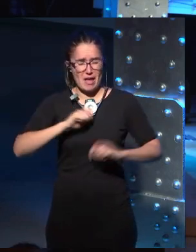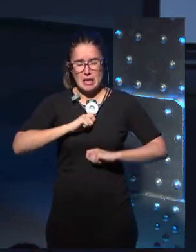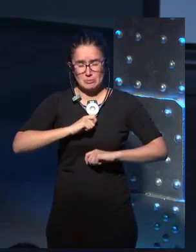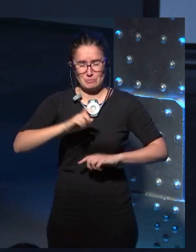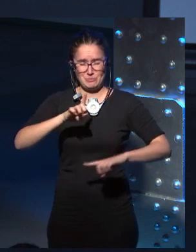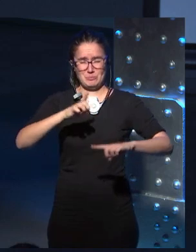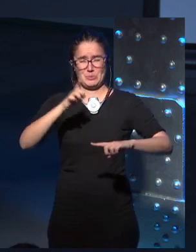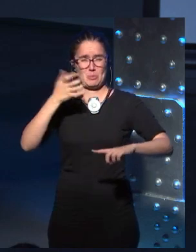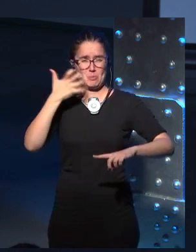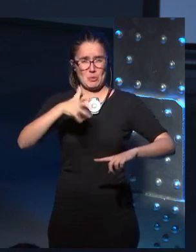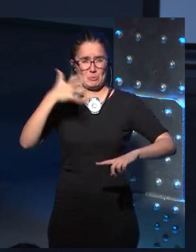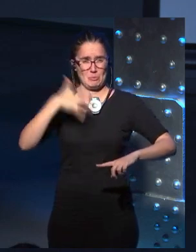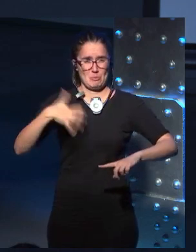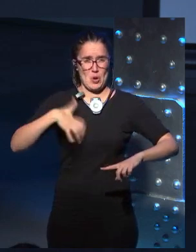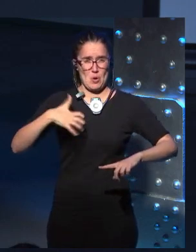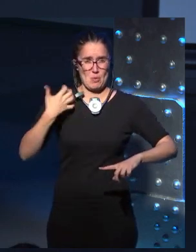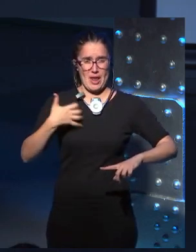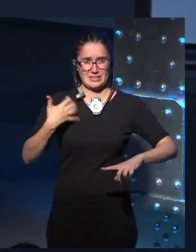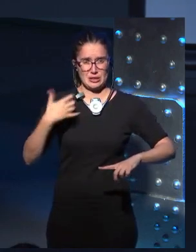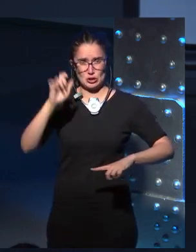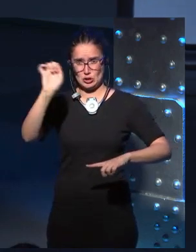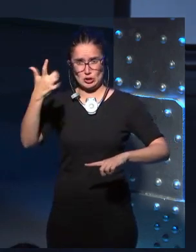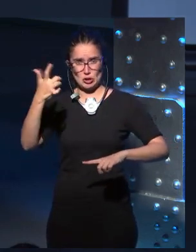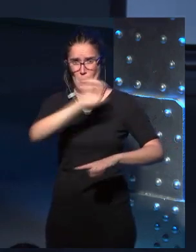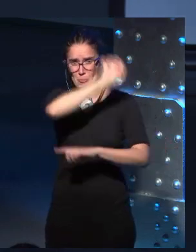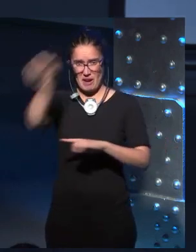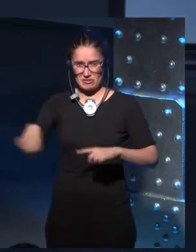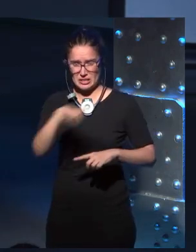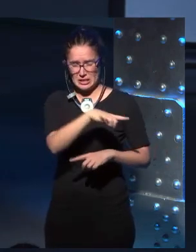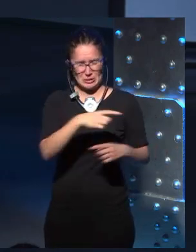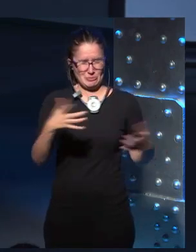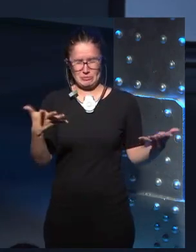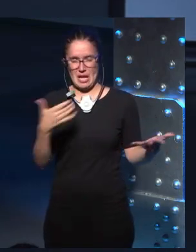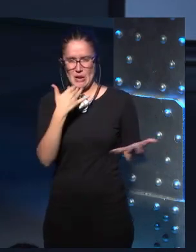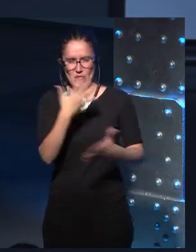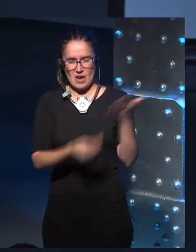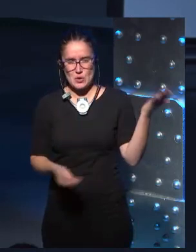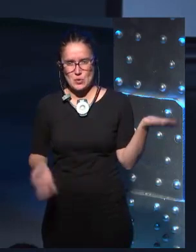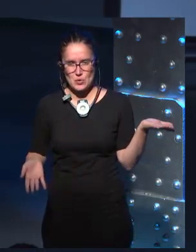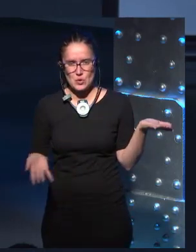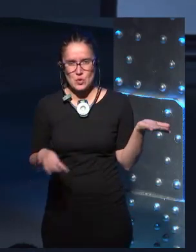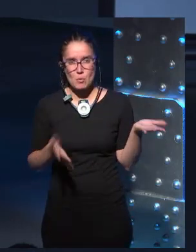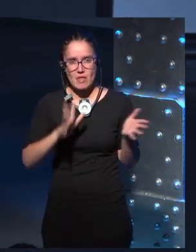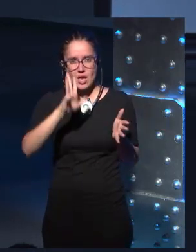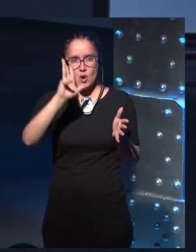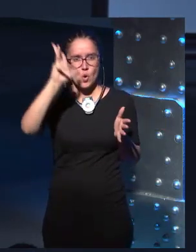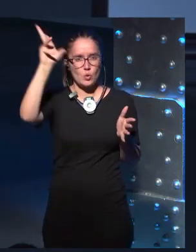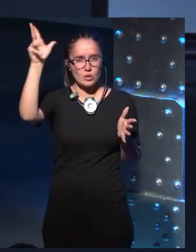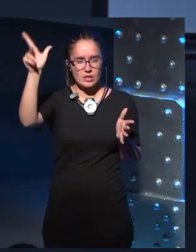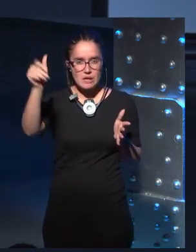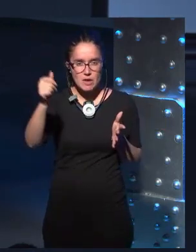sun. So there is something wrong. Well, unless the universe kept